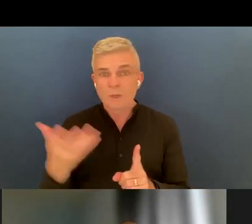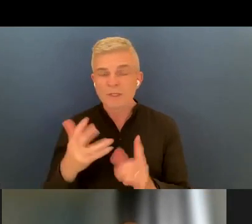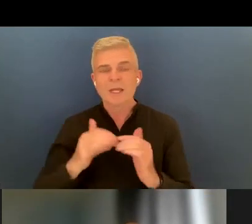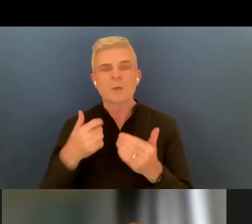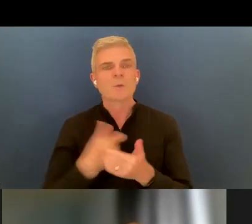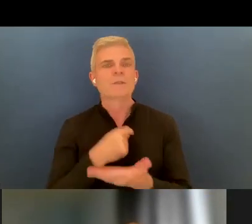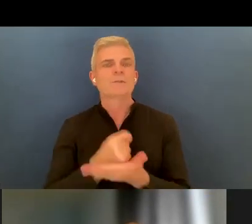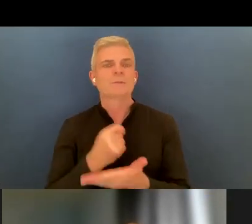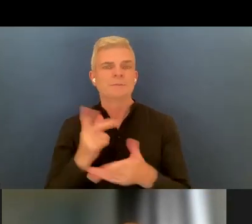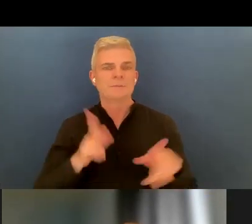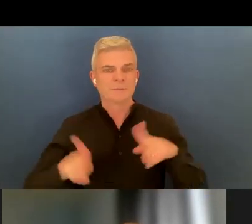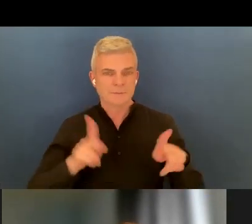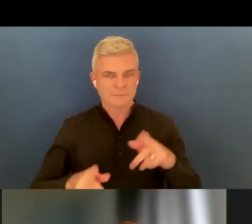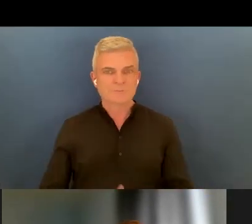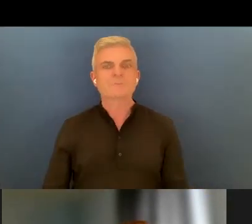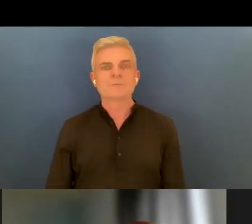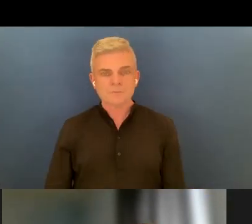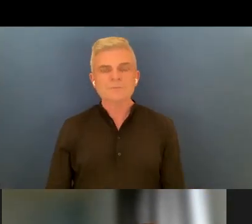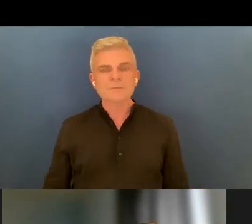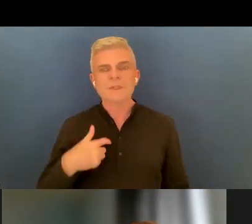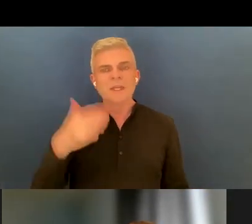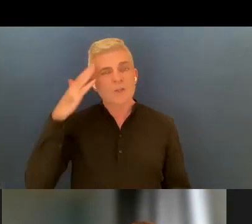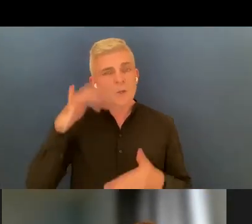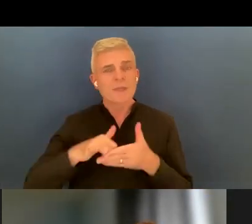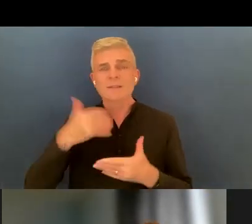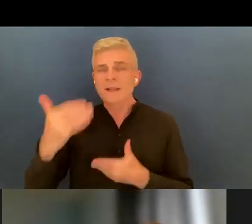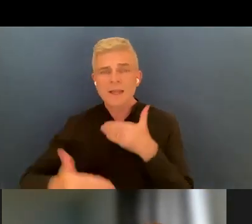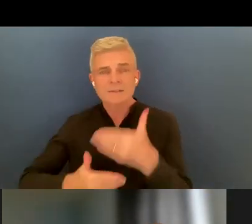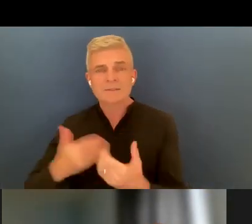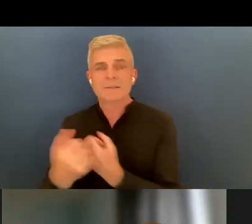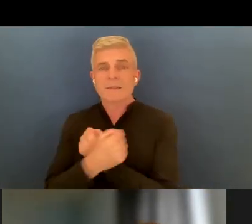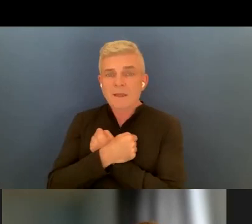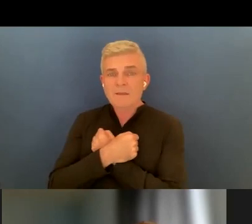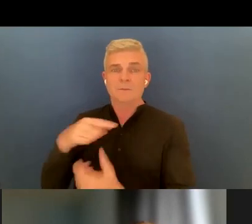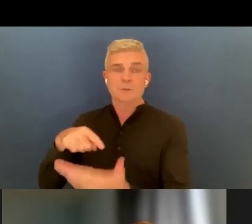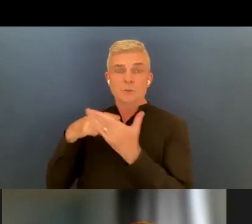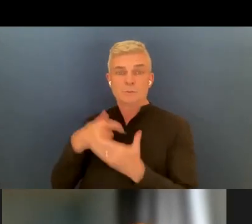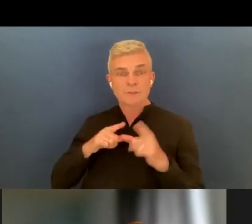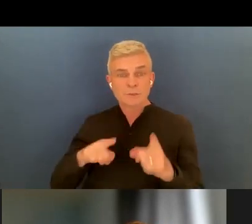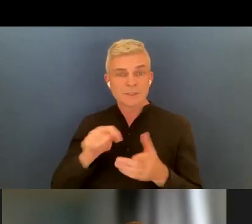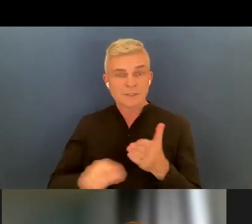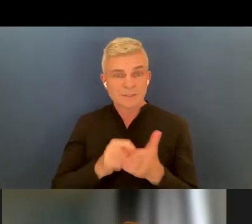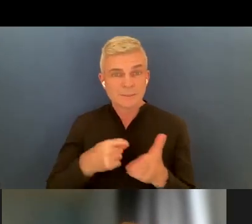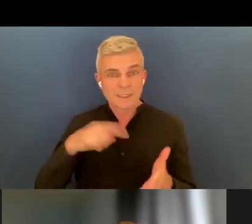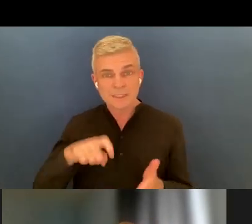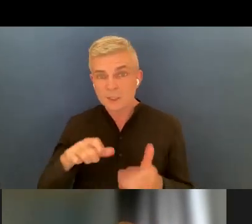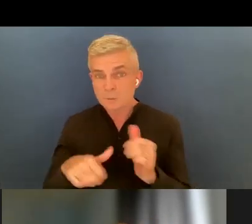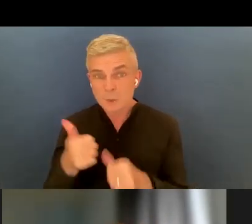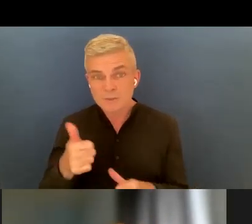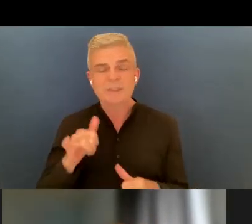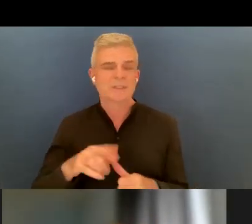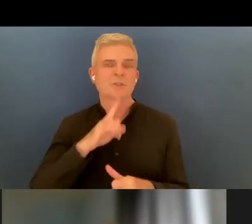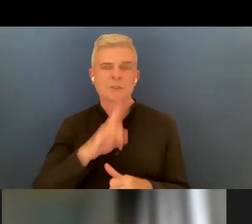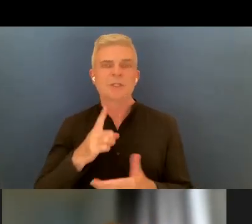know the kindness and the love that I've been shown in the times where I needed it the most is really what has gotten